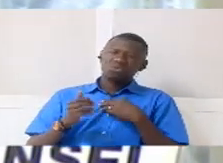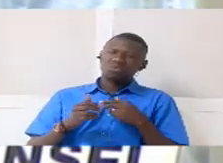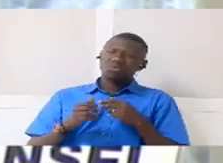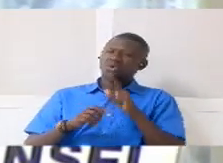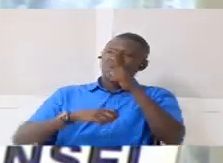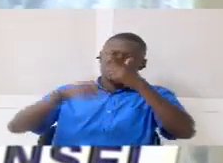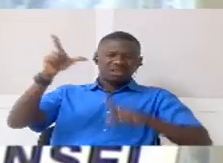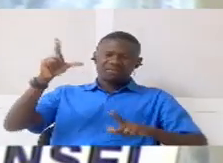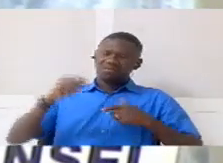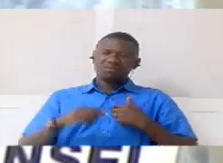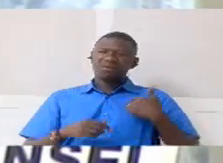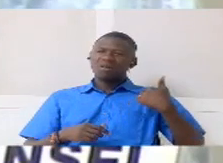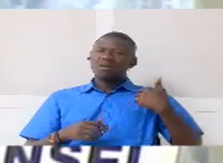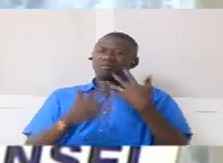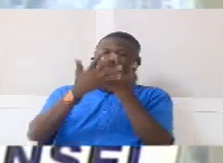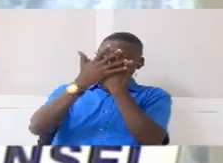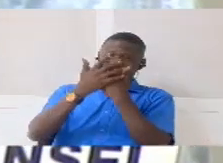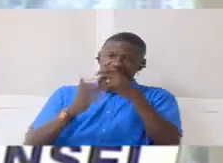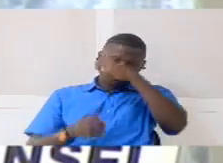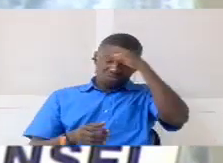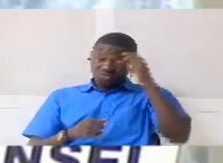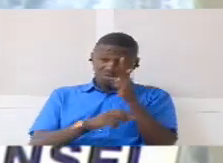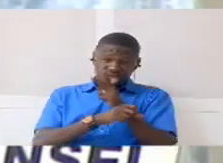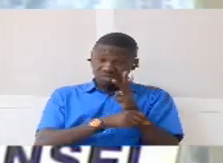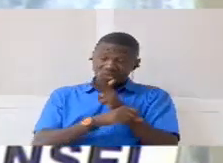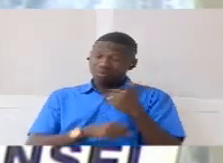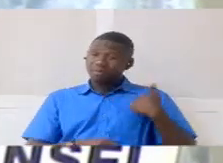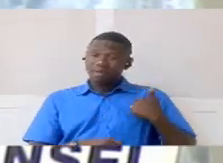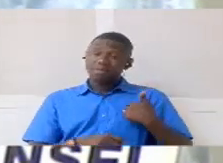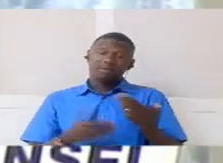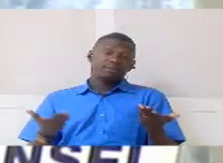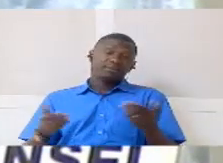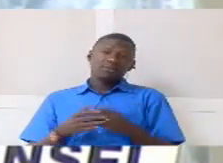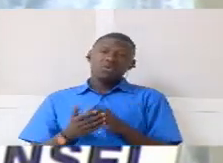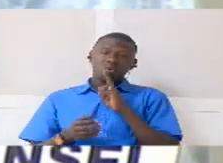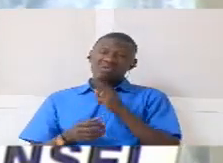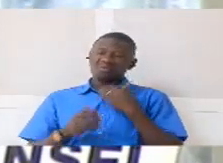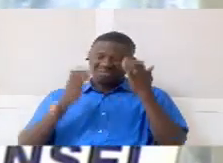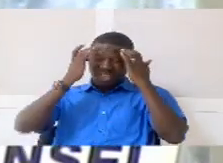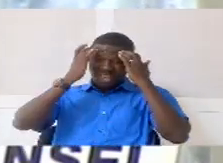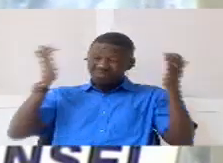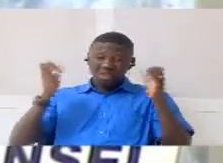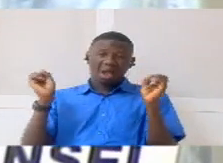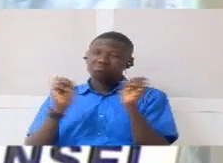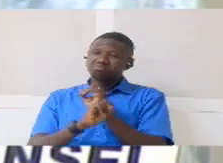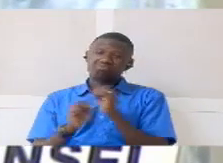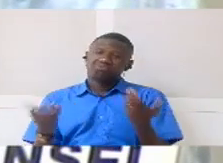lalu meni alonko ulem kantar lalti kasola wulnata ke muluti meni alonko ila makamulu doyata bake.